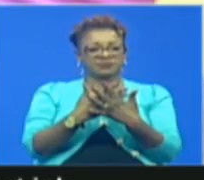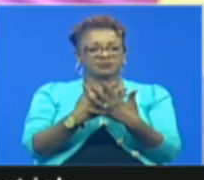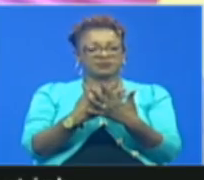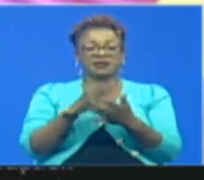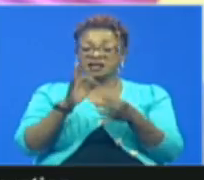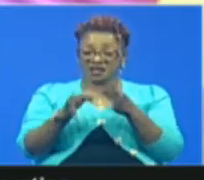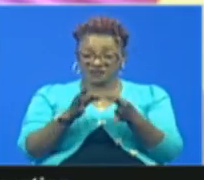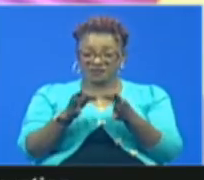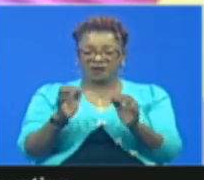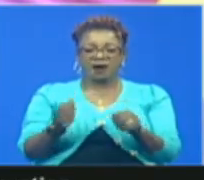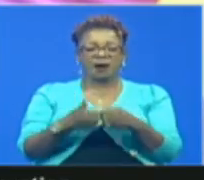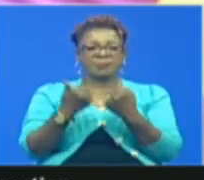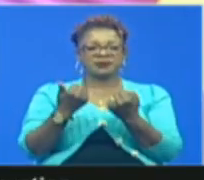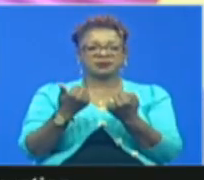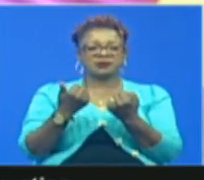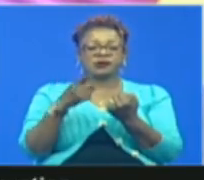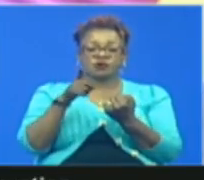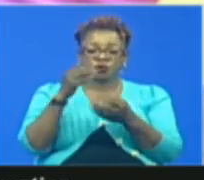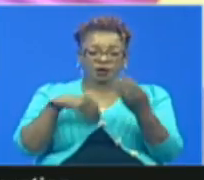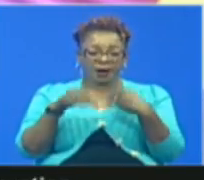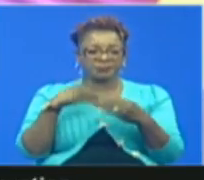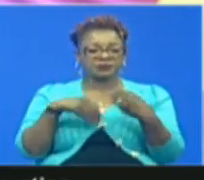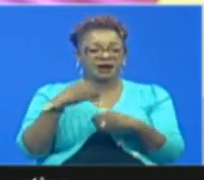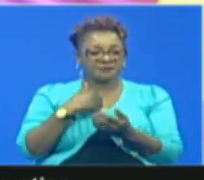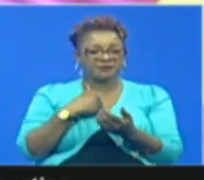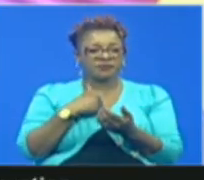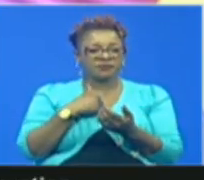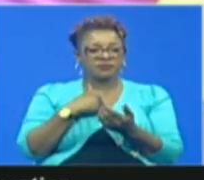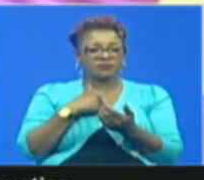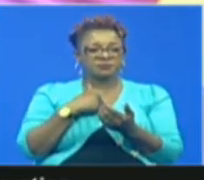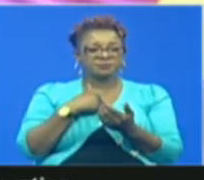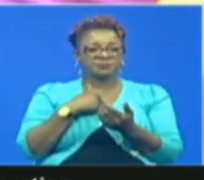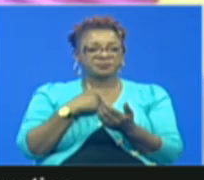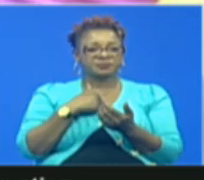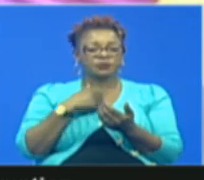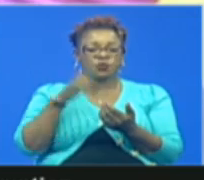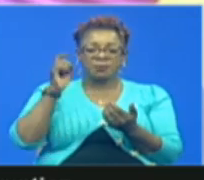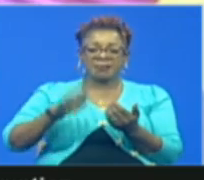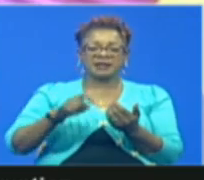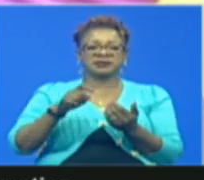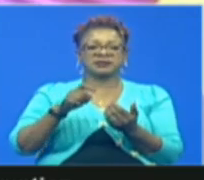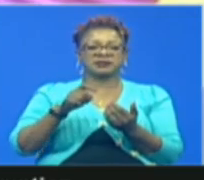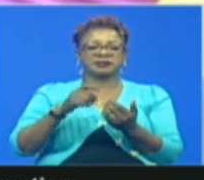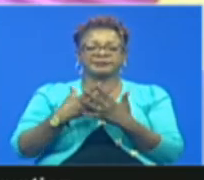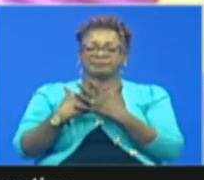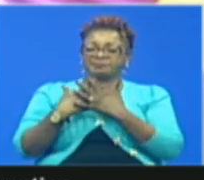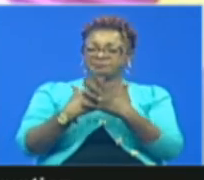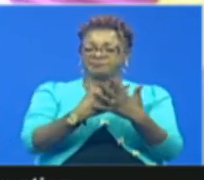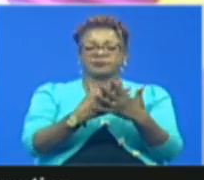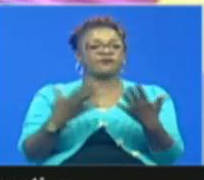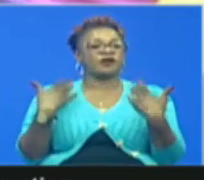Ukipatikana na ufisadi, capital punishment inasema kwamba ufungwe maisha